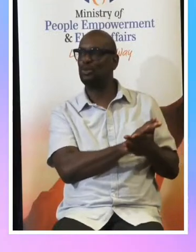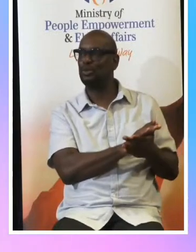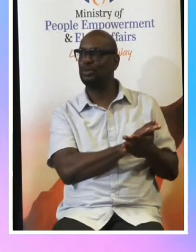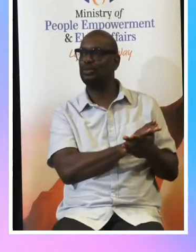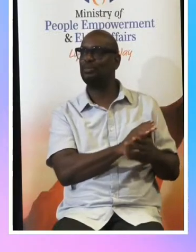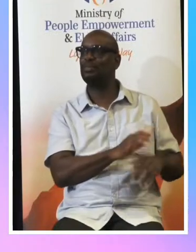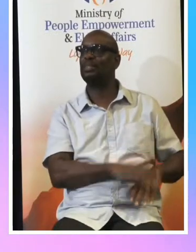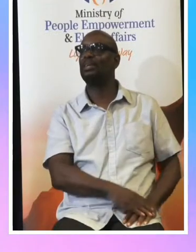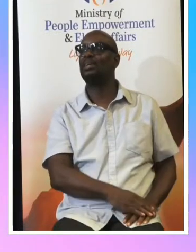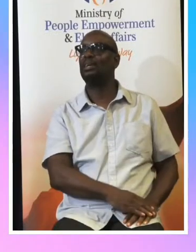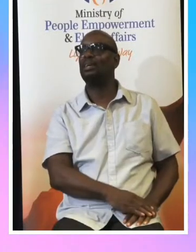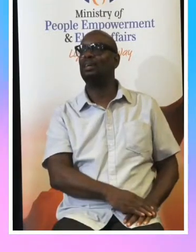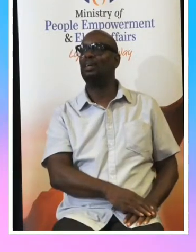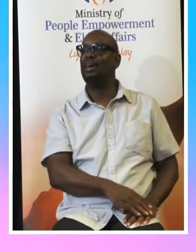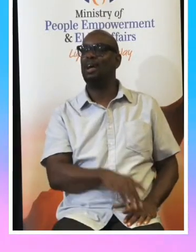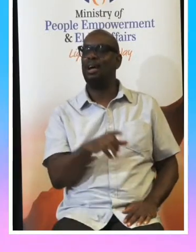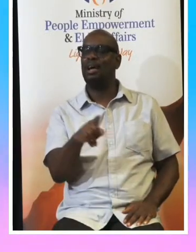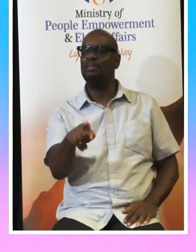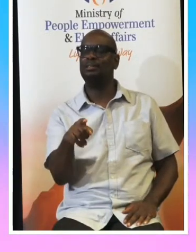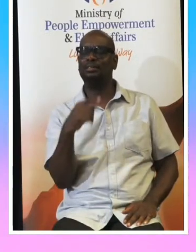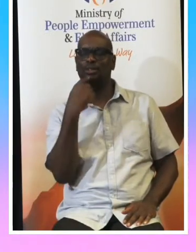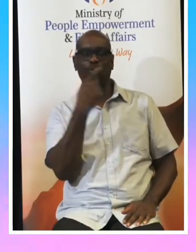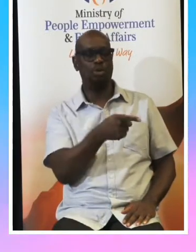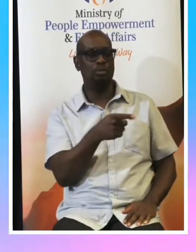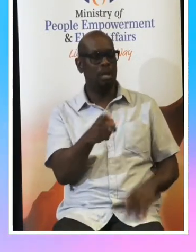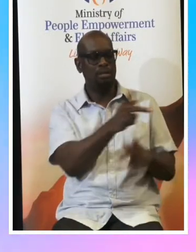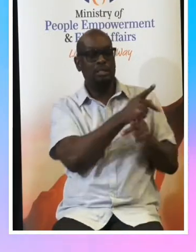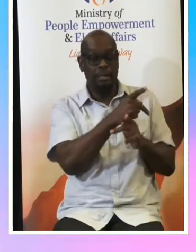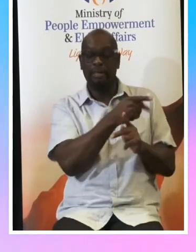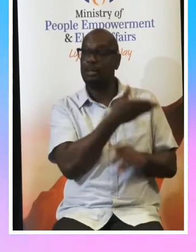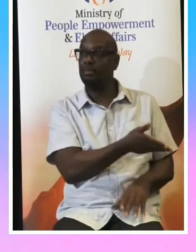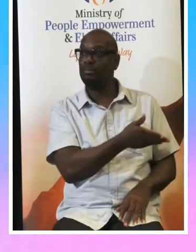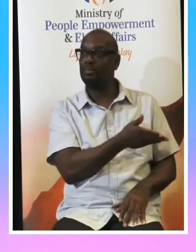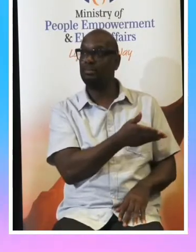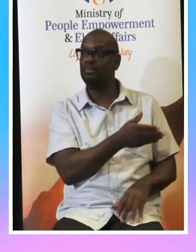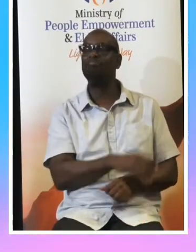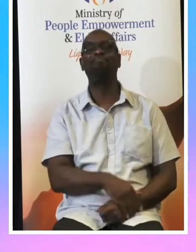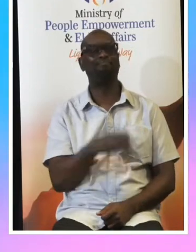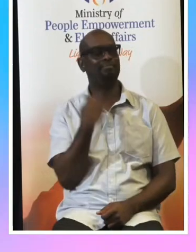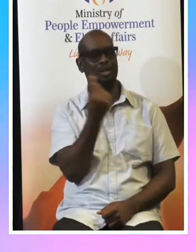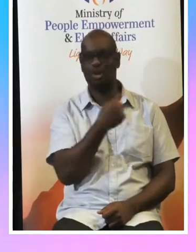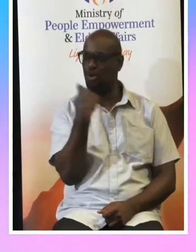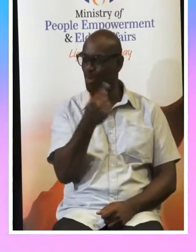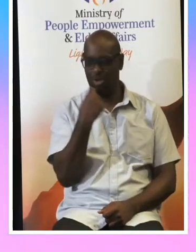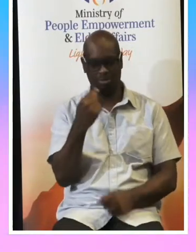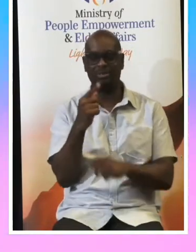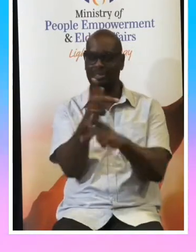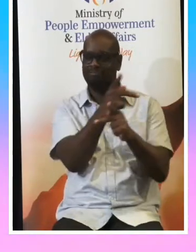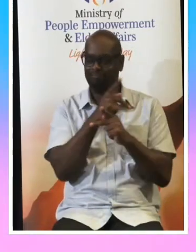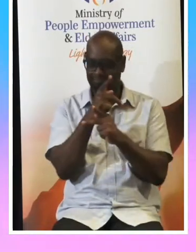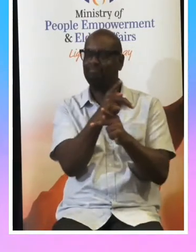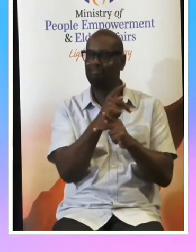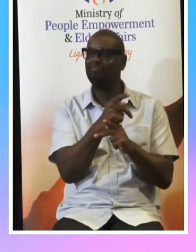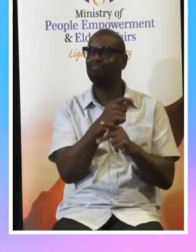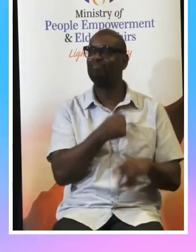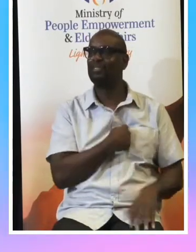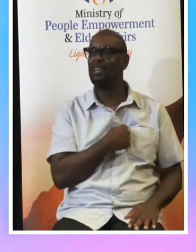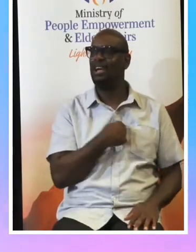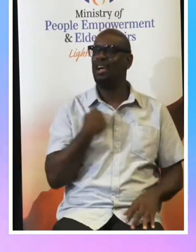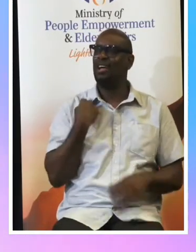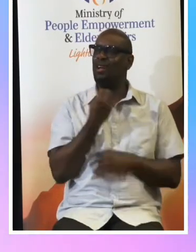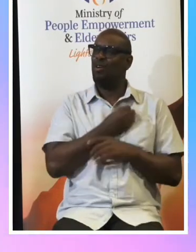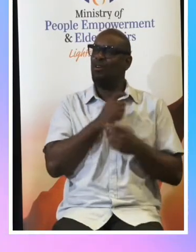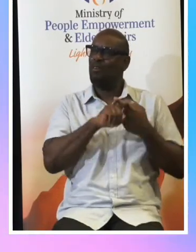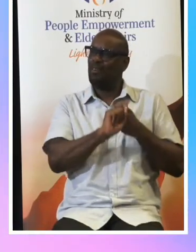was instructed to look out for me. And let's just say he never stopped looking out for me. And we have formed a friendship that